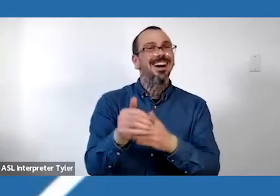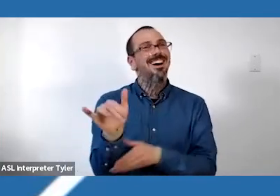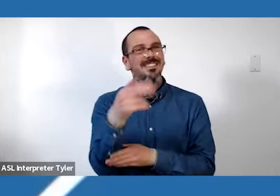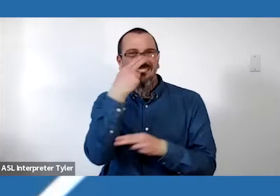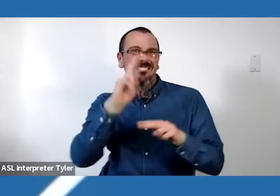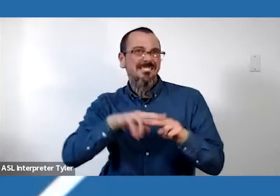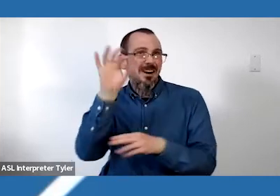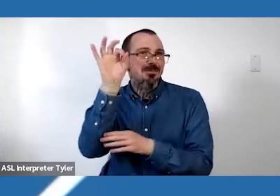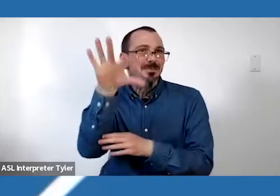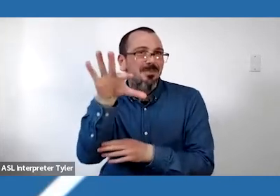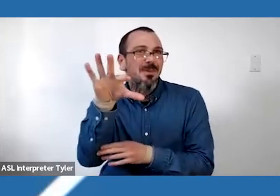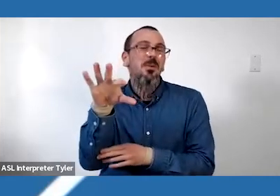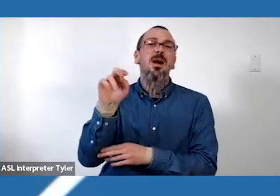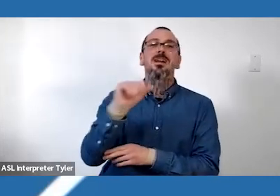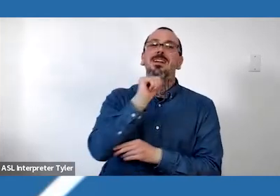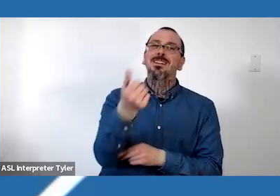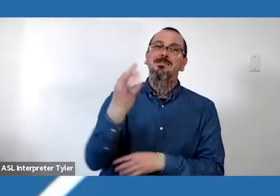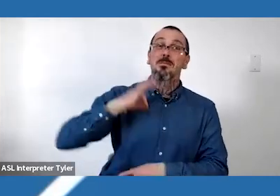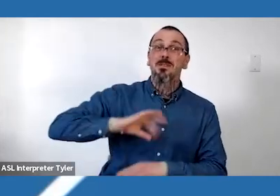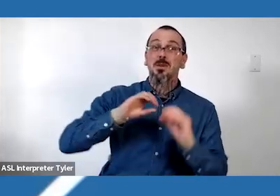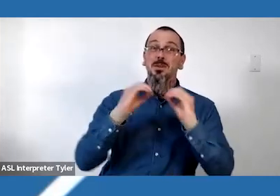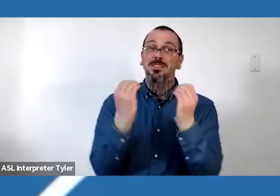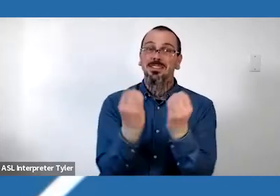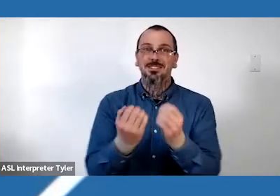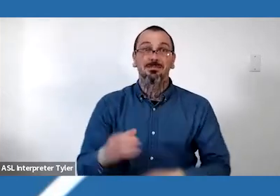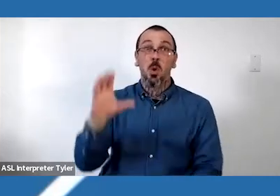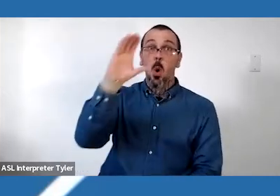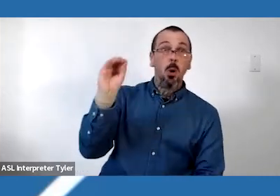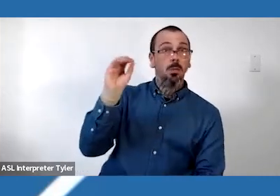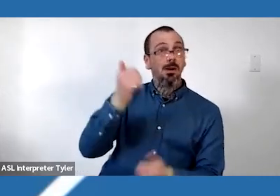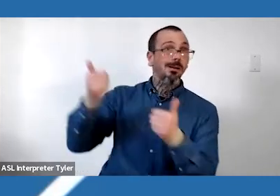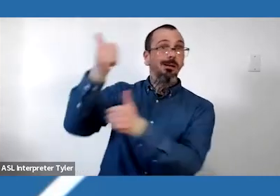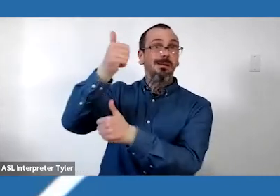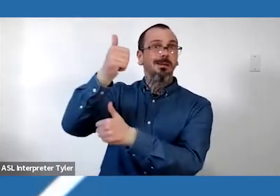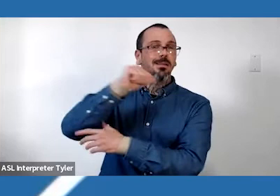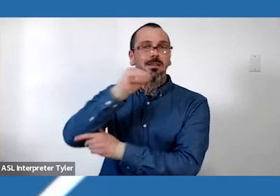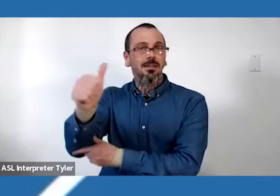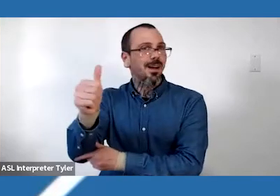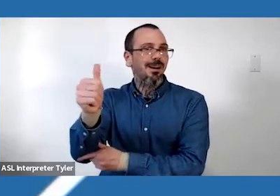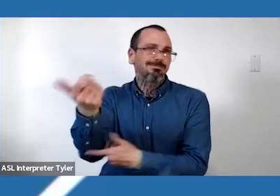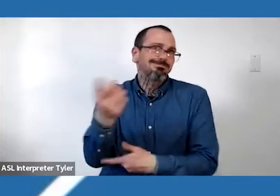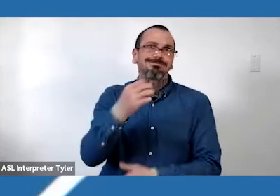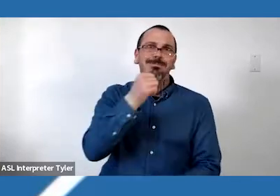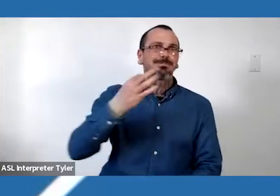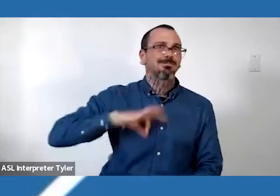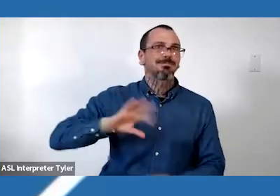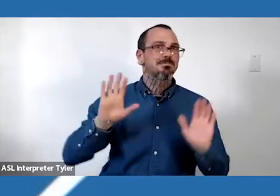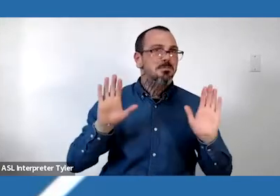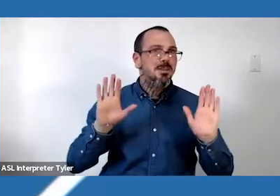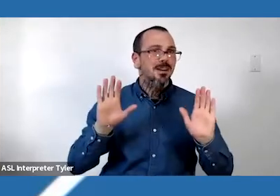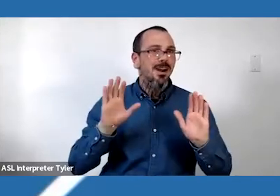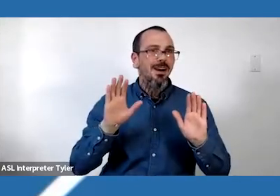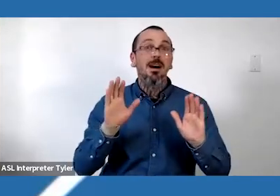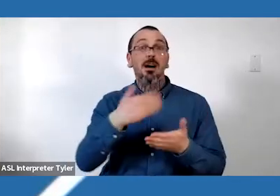charitable organization. We're not like some big giant financial corporate conglomerate. Our main office is located in Vancouver, British